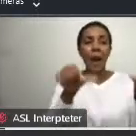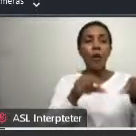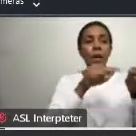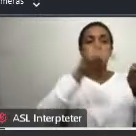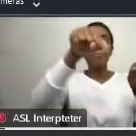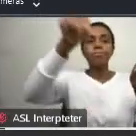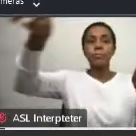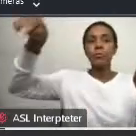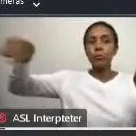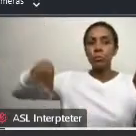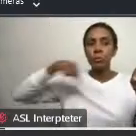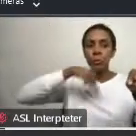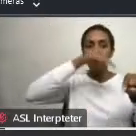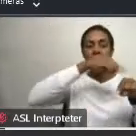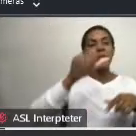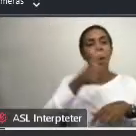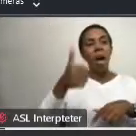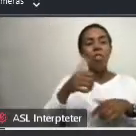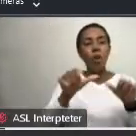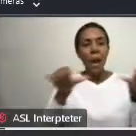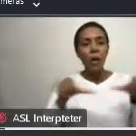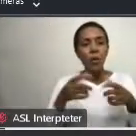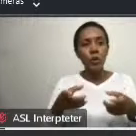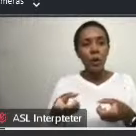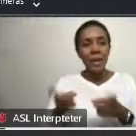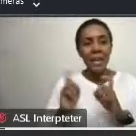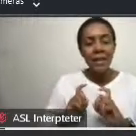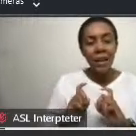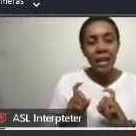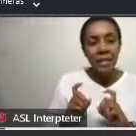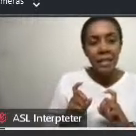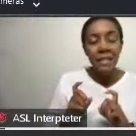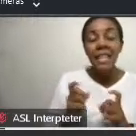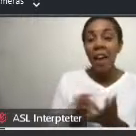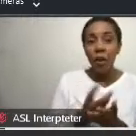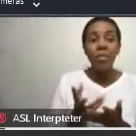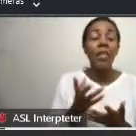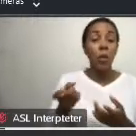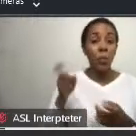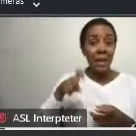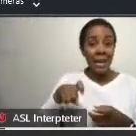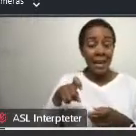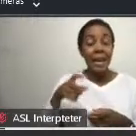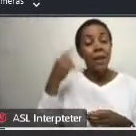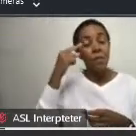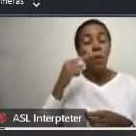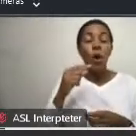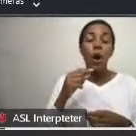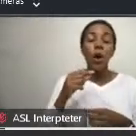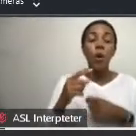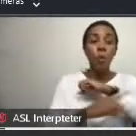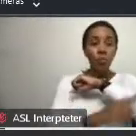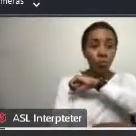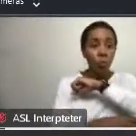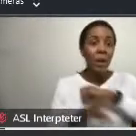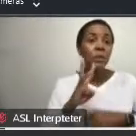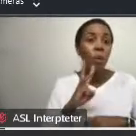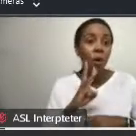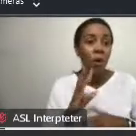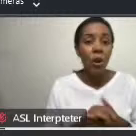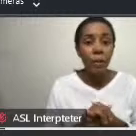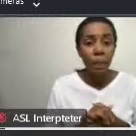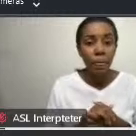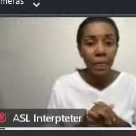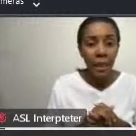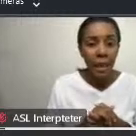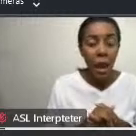are providing us what we prefer to have in terms of wastewater discharges, or that it complies regulatorily. Decisions